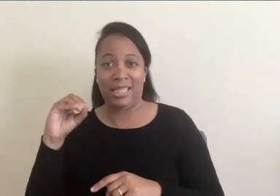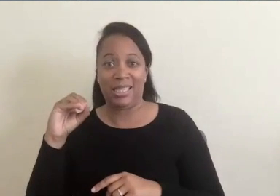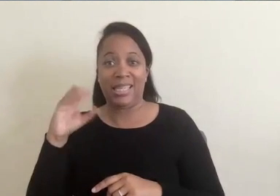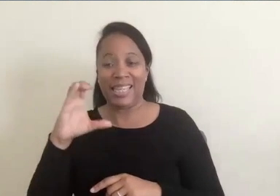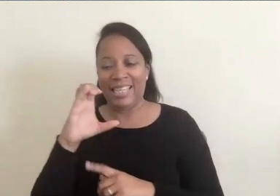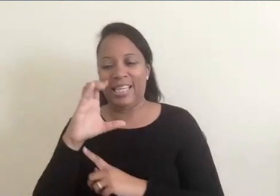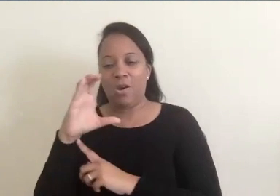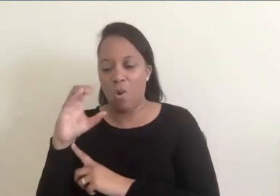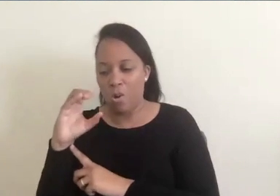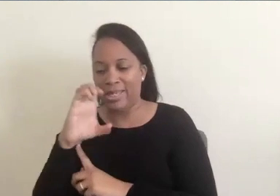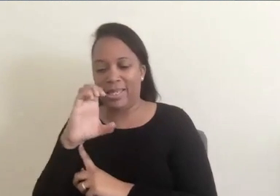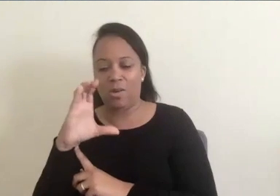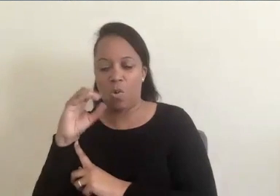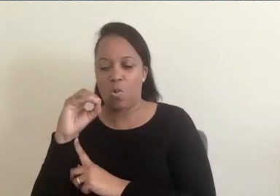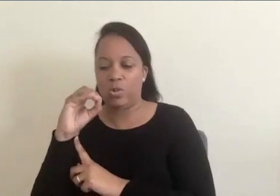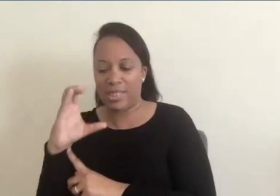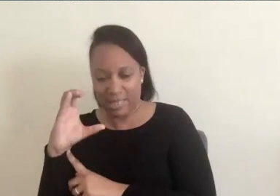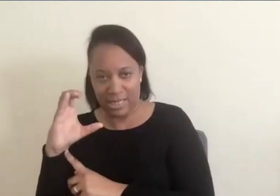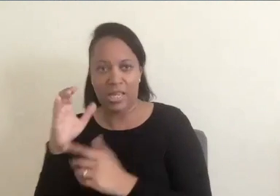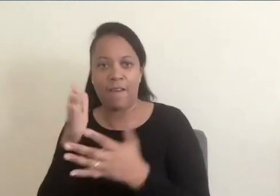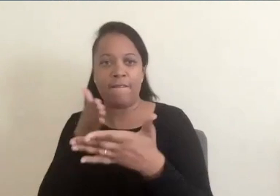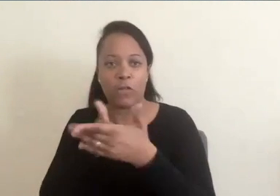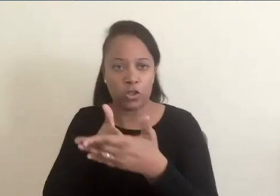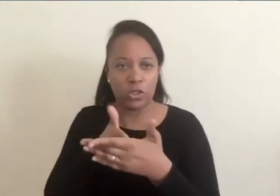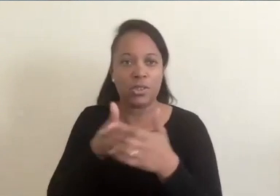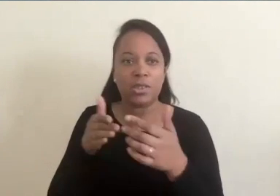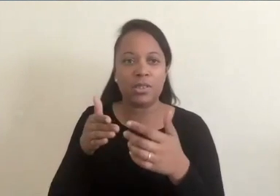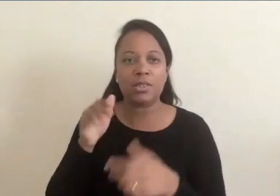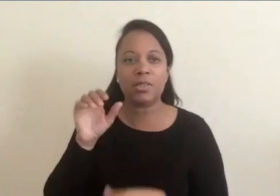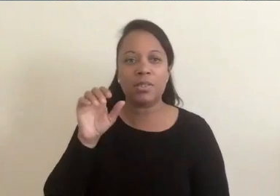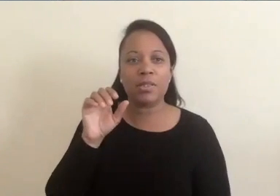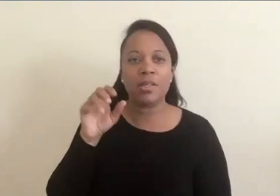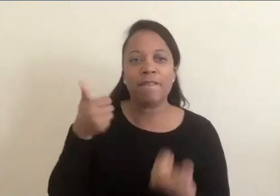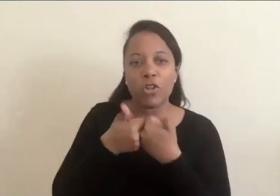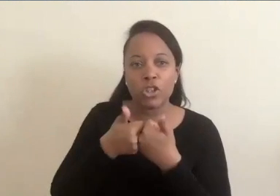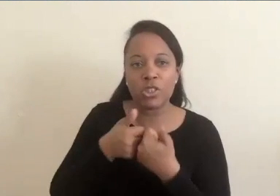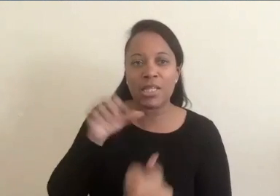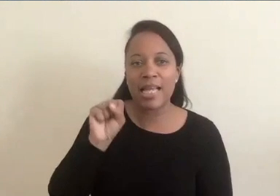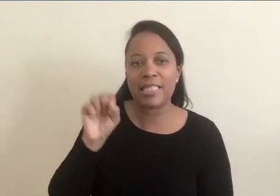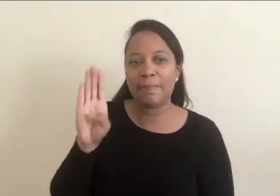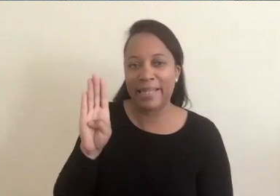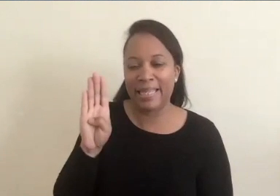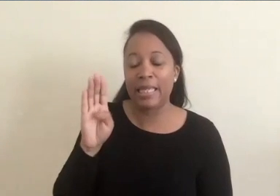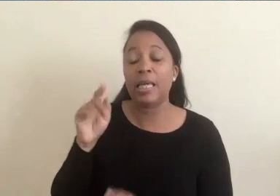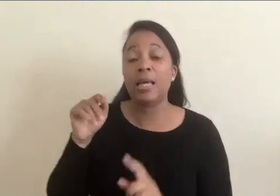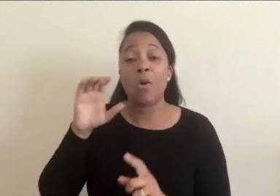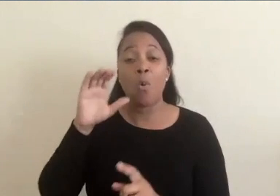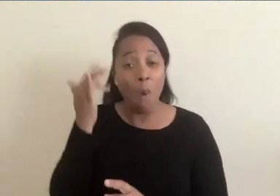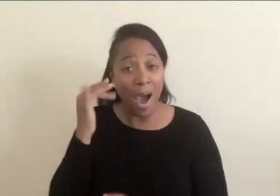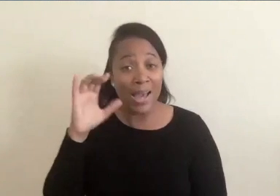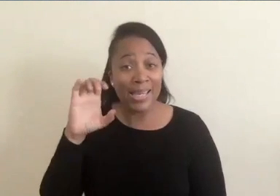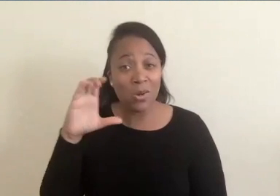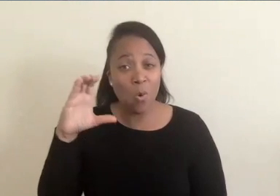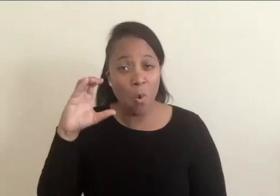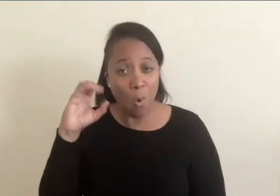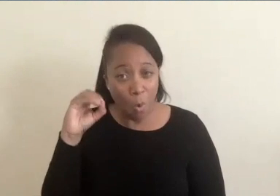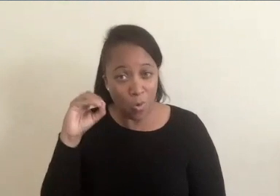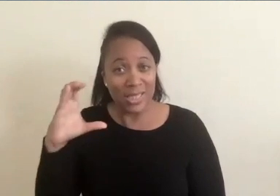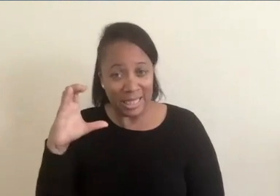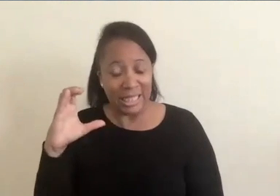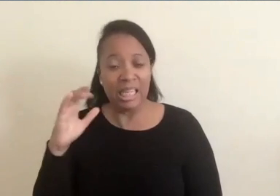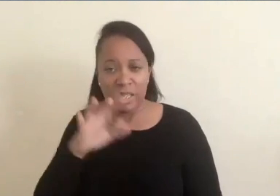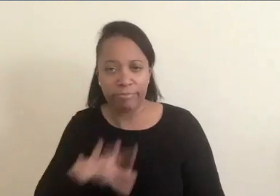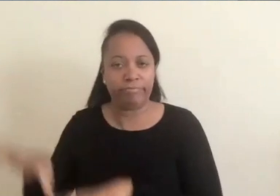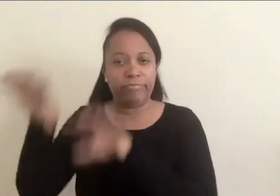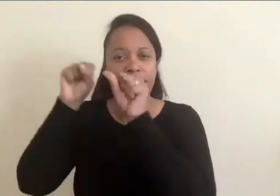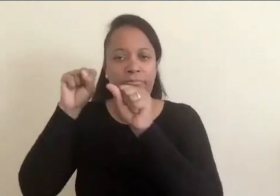and not the name of the applicants. The EEOC says, we believe this is important enough that